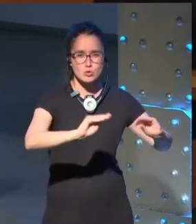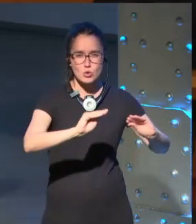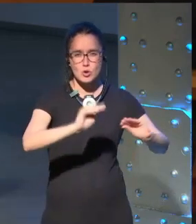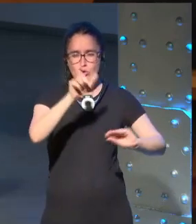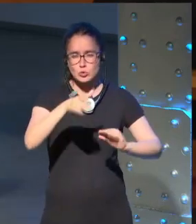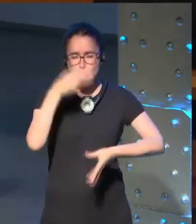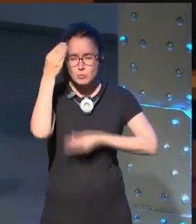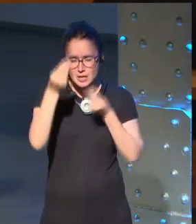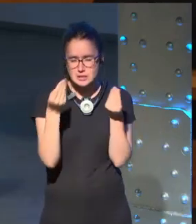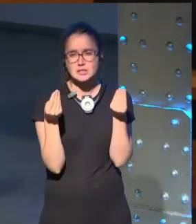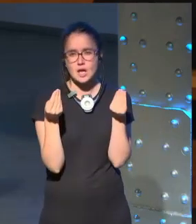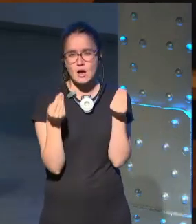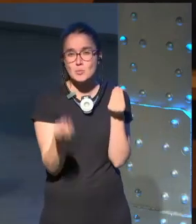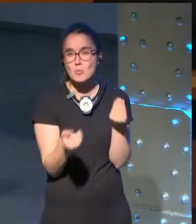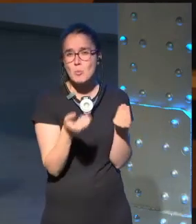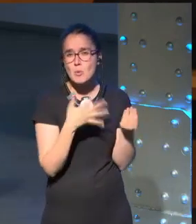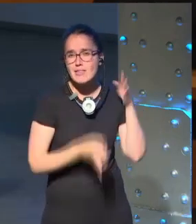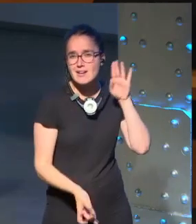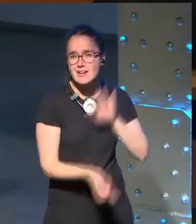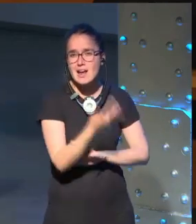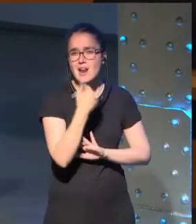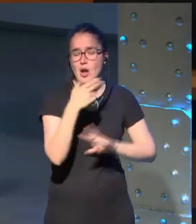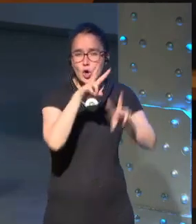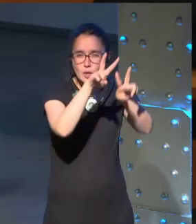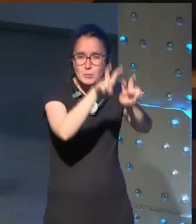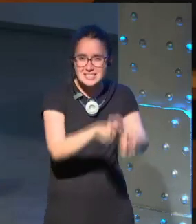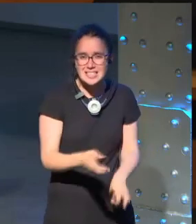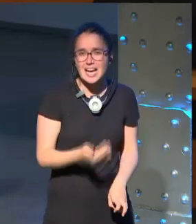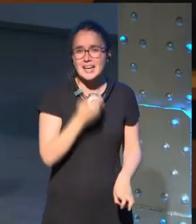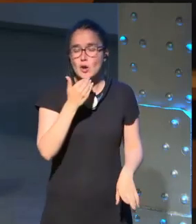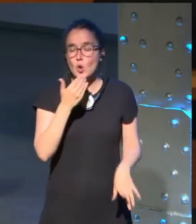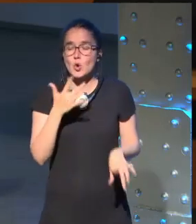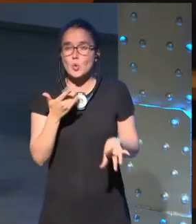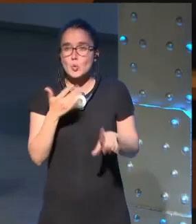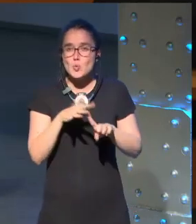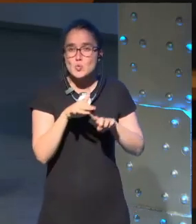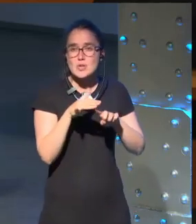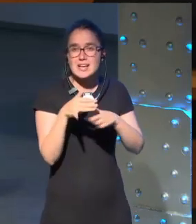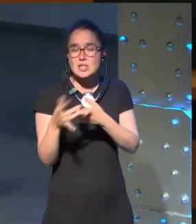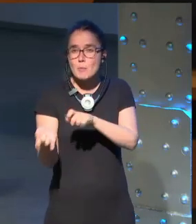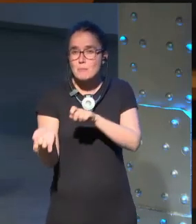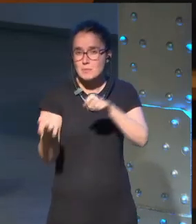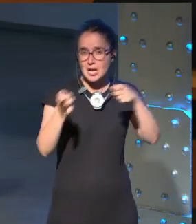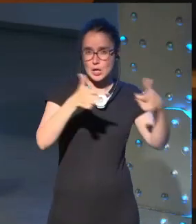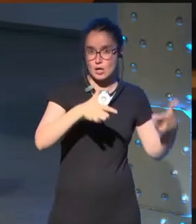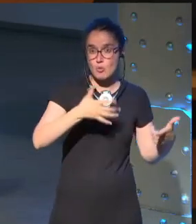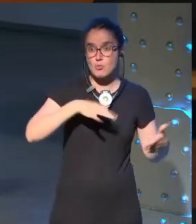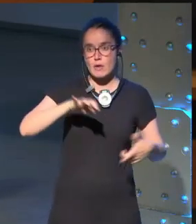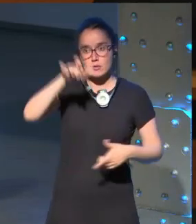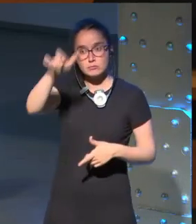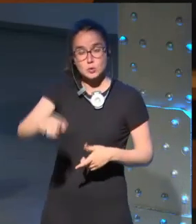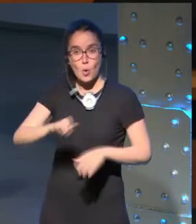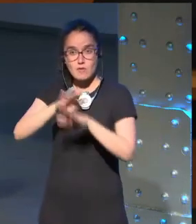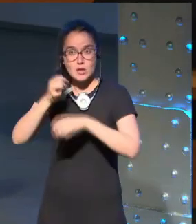think that through your novel you would be able to create or investigate something about a similar case? Maybe you